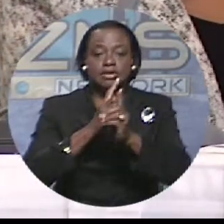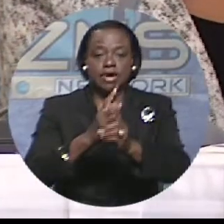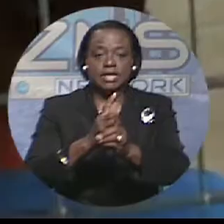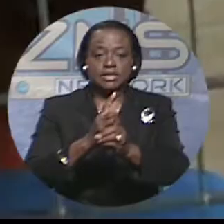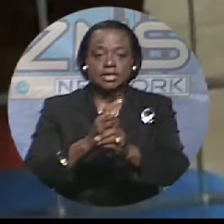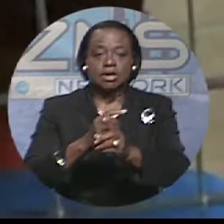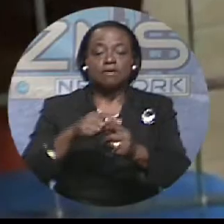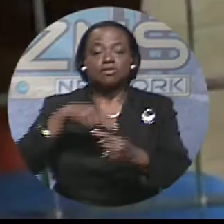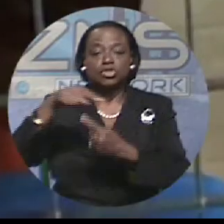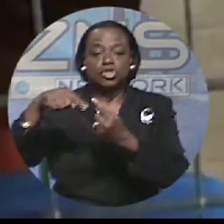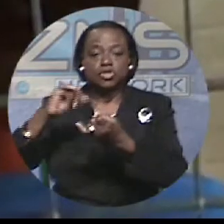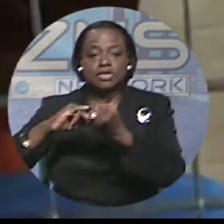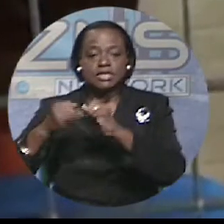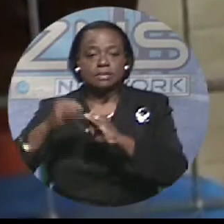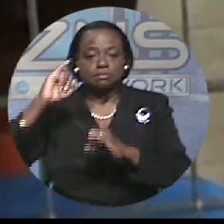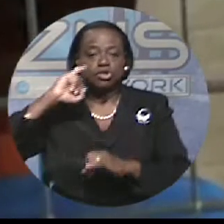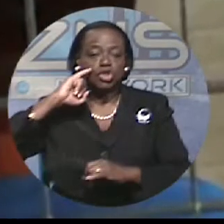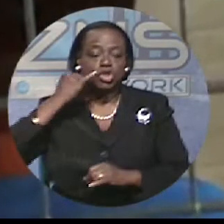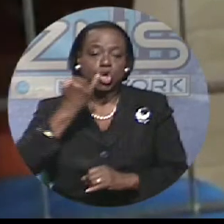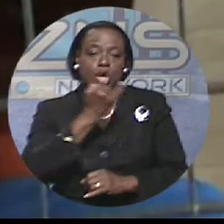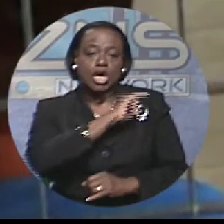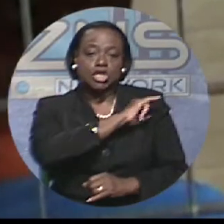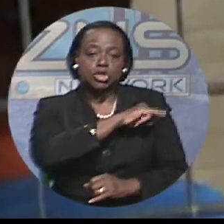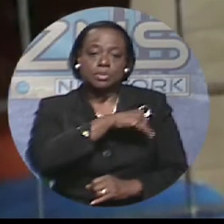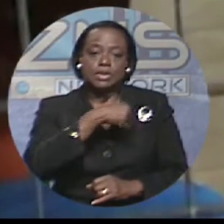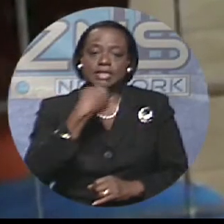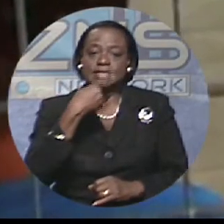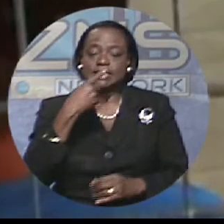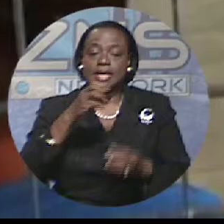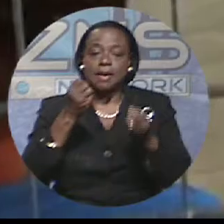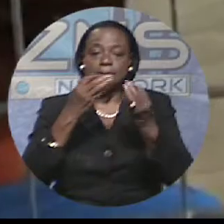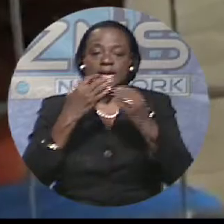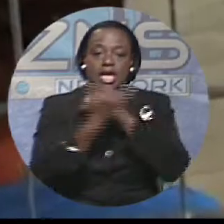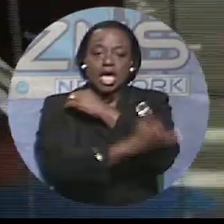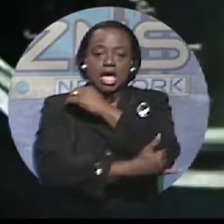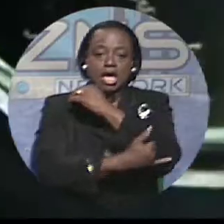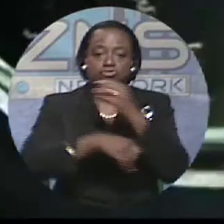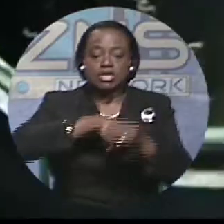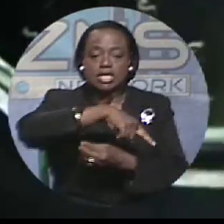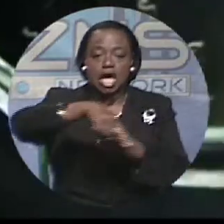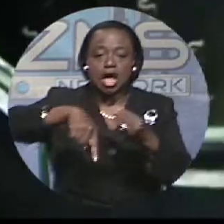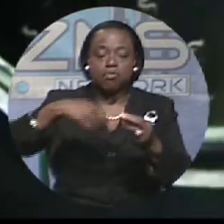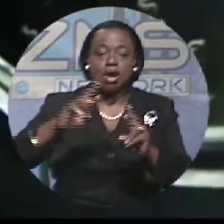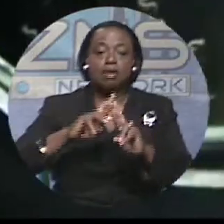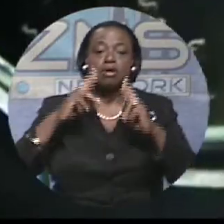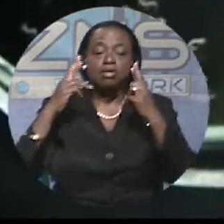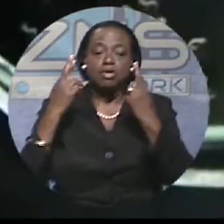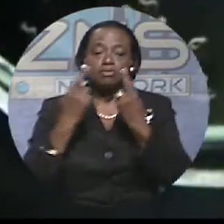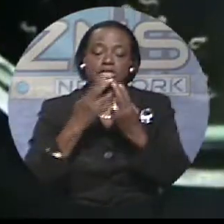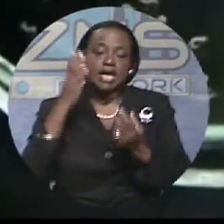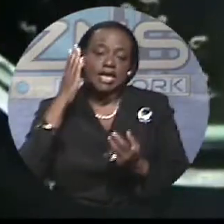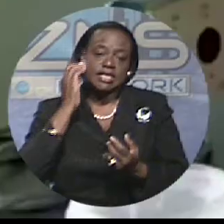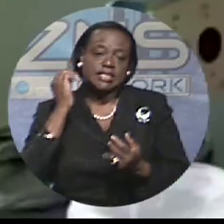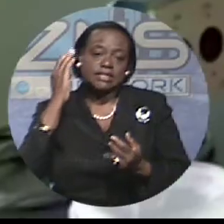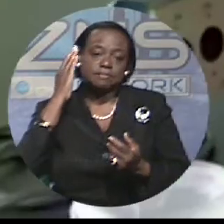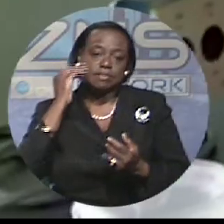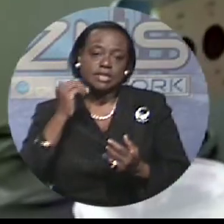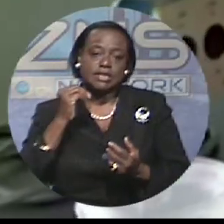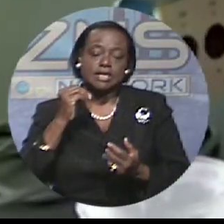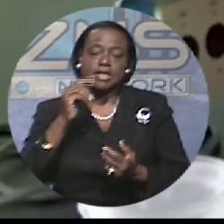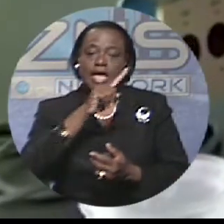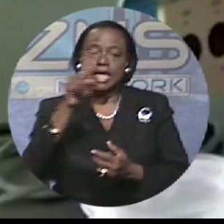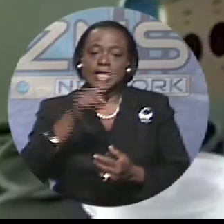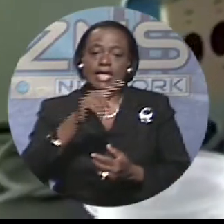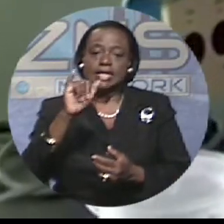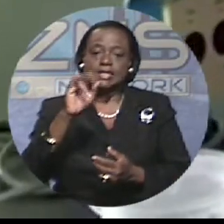says many countries around the region are experiencing Zika outbreaks. She is hoping for a united effort to fight the disease before it affects